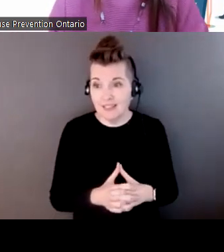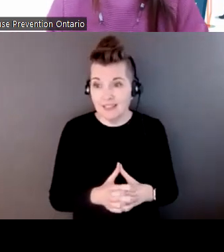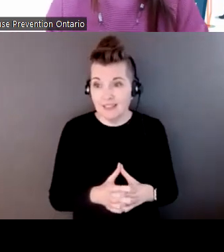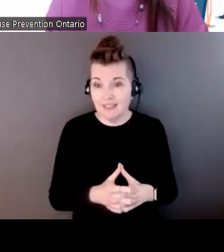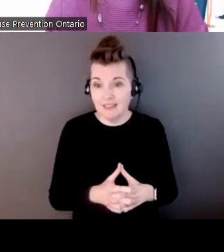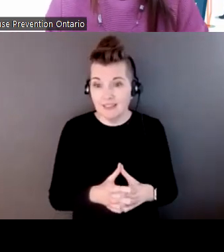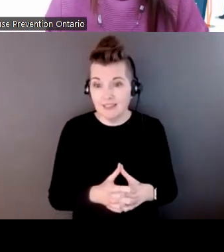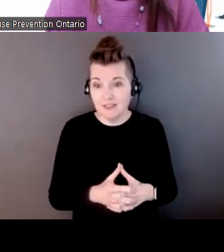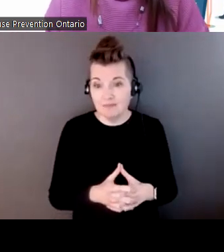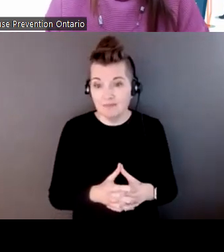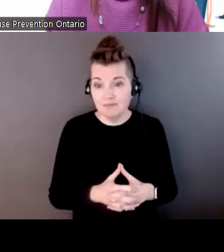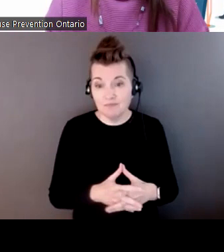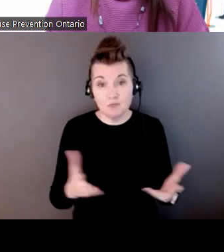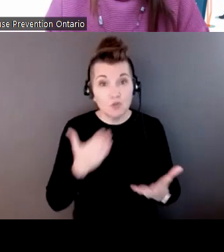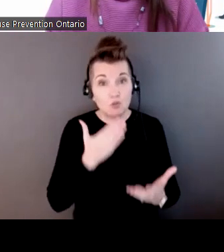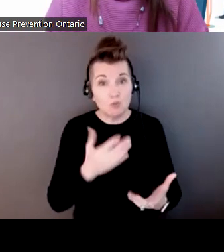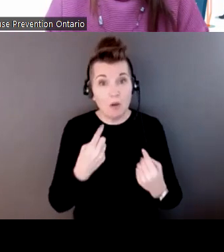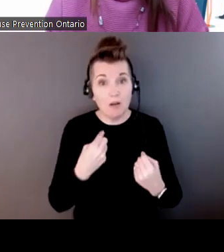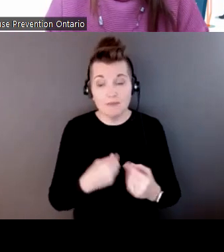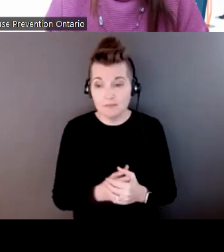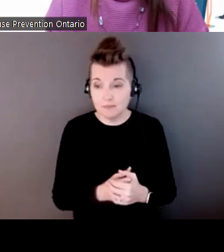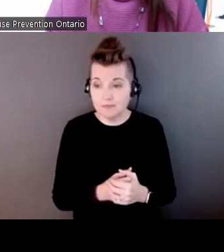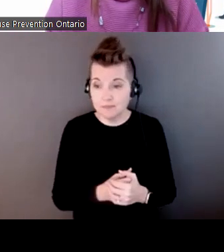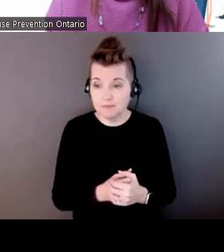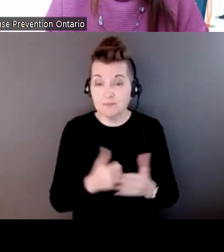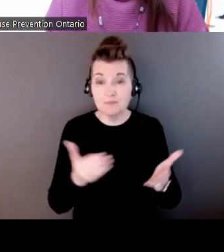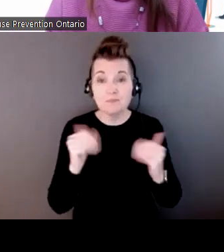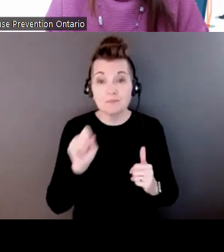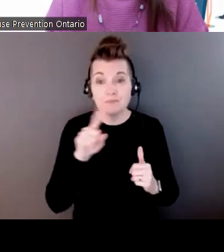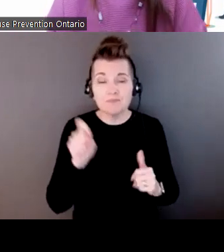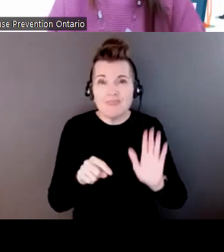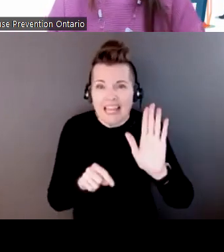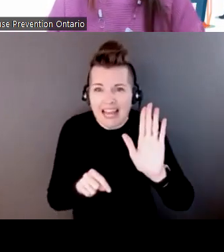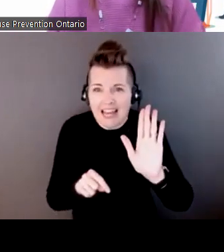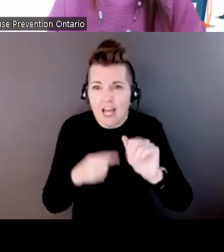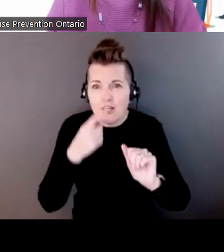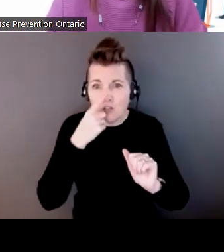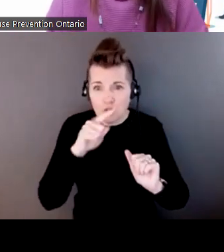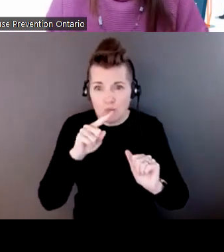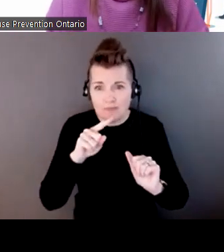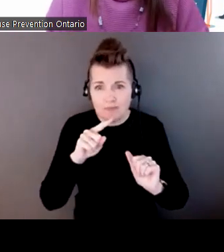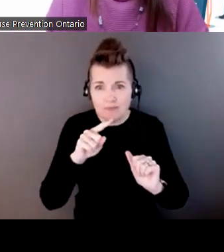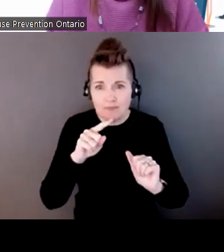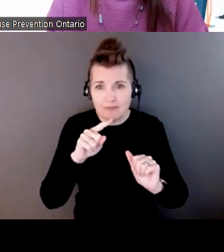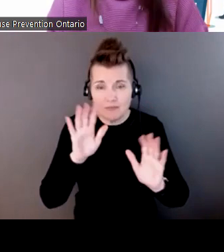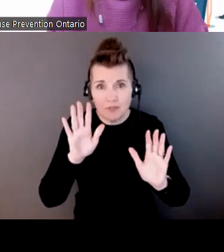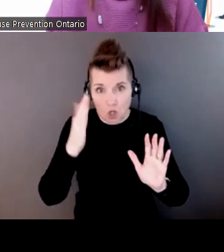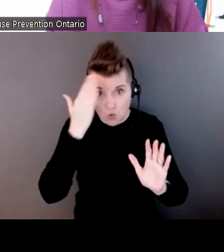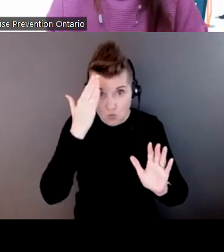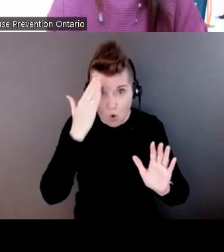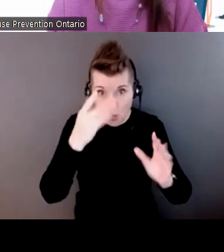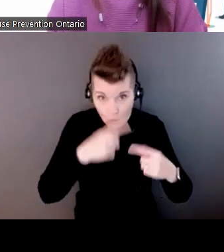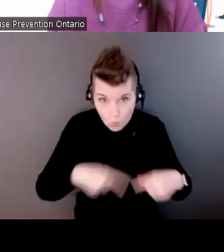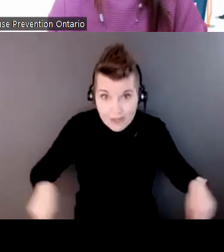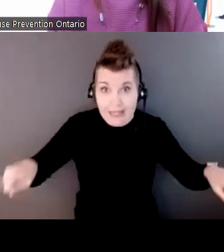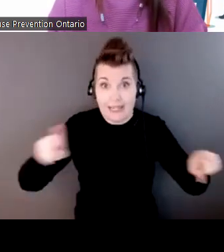that's a good response for that. The next question. And sorry, and I just wanted to share, and knowing that we can reach out to each other, right? Like Elder